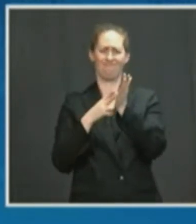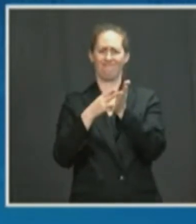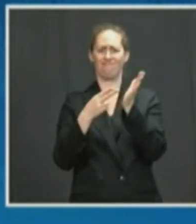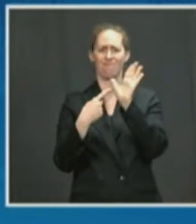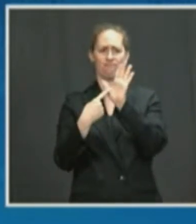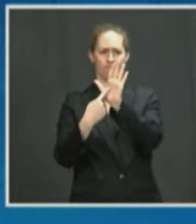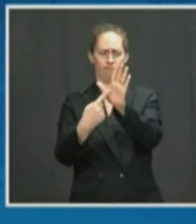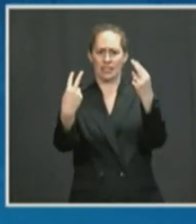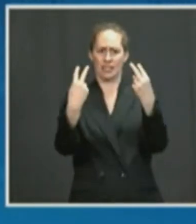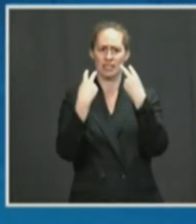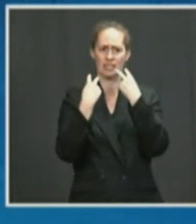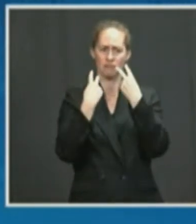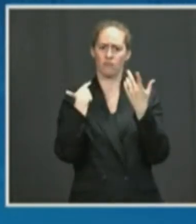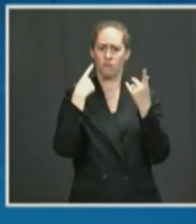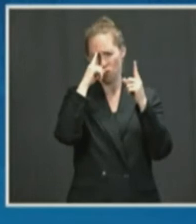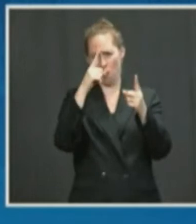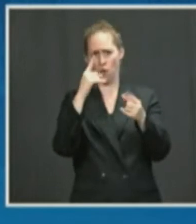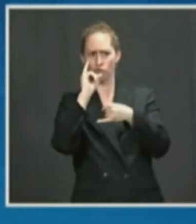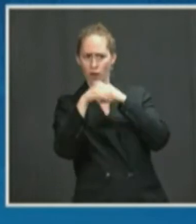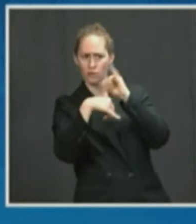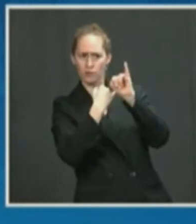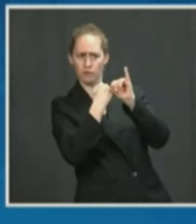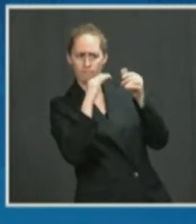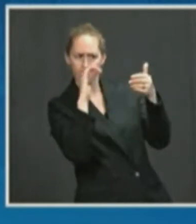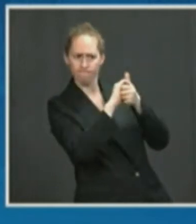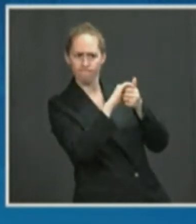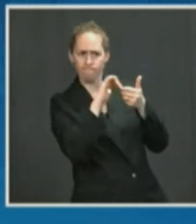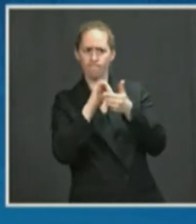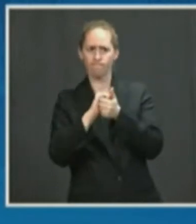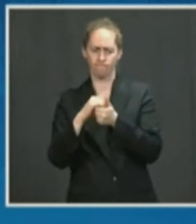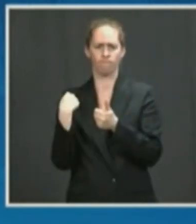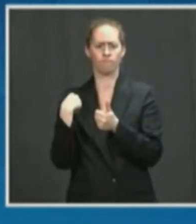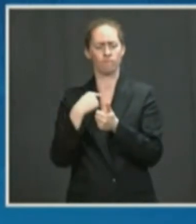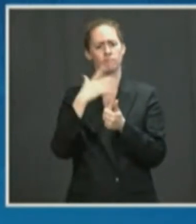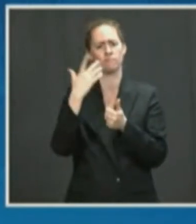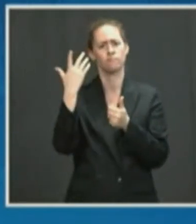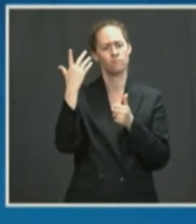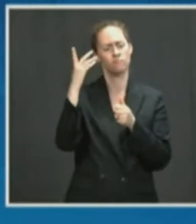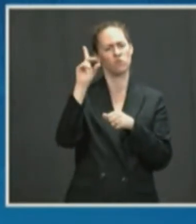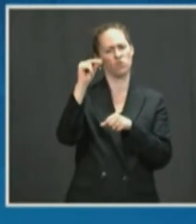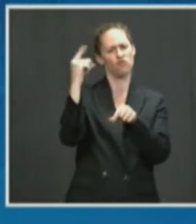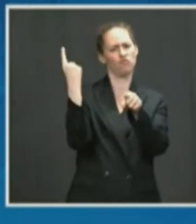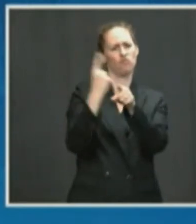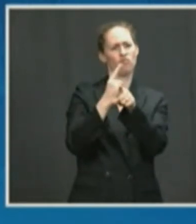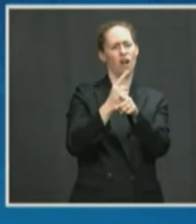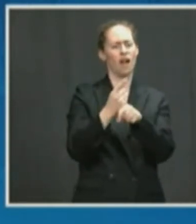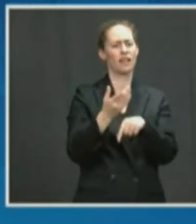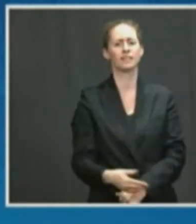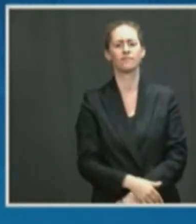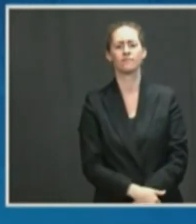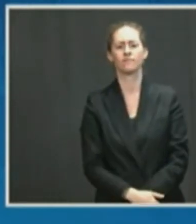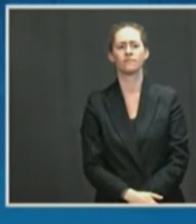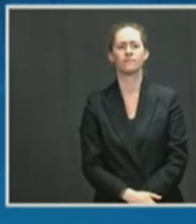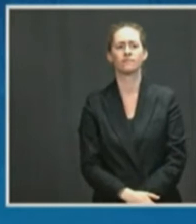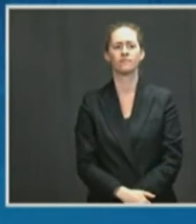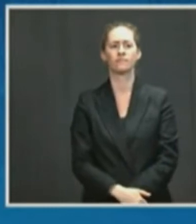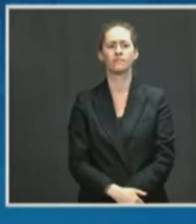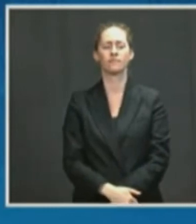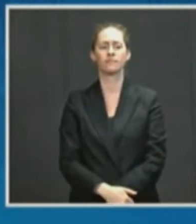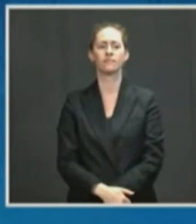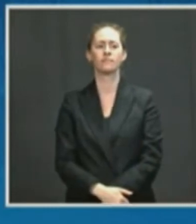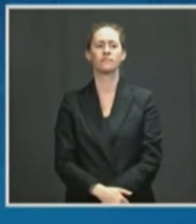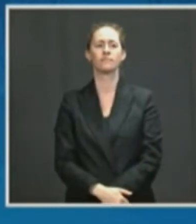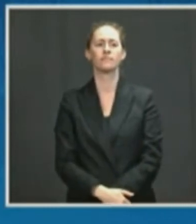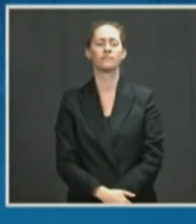that we are doing the right thing, well, we will continue to get rid of that narrative, that